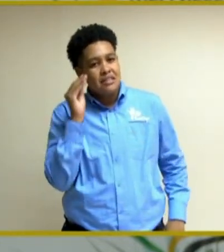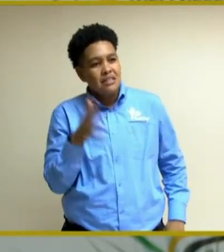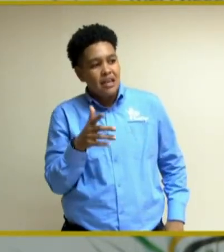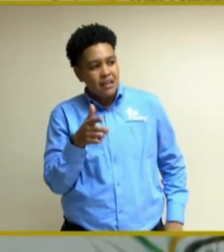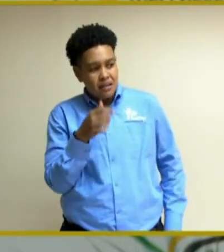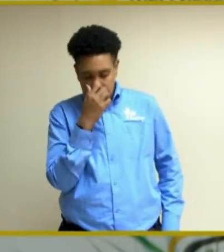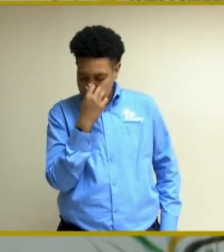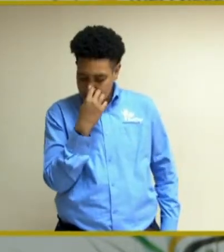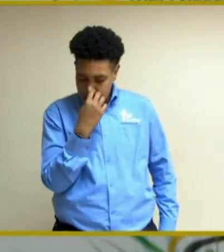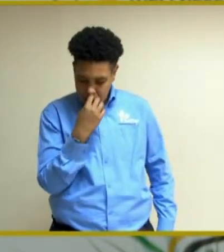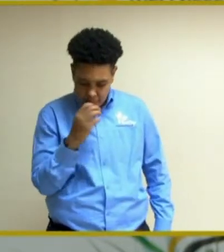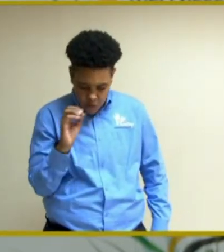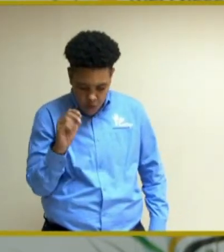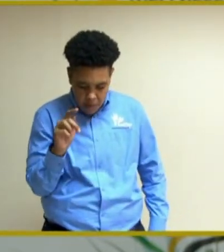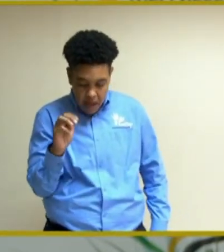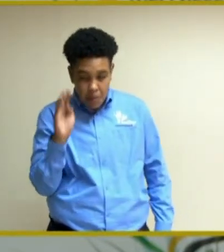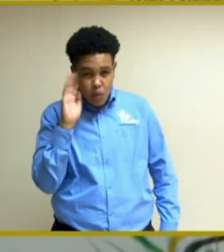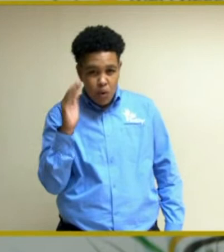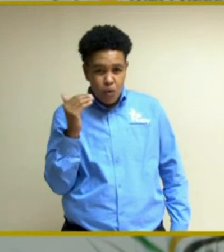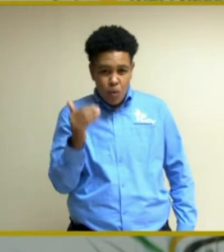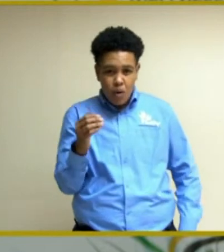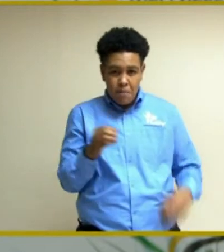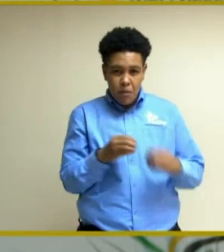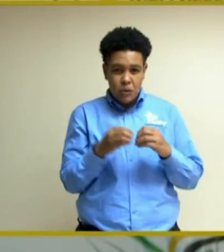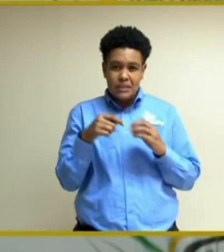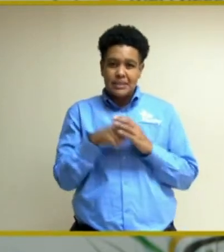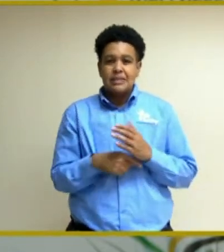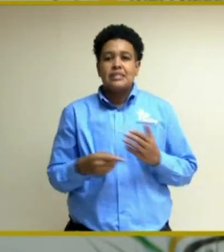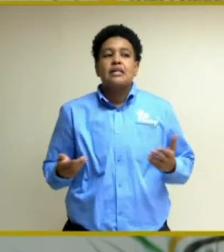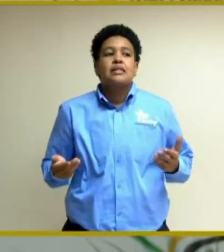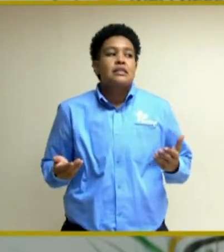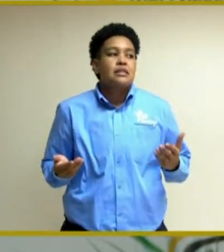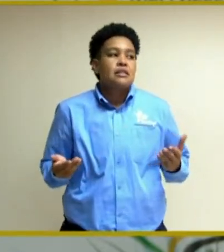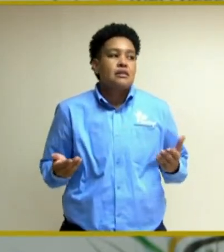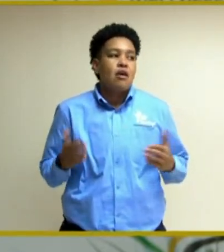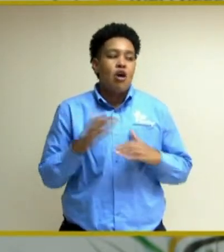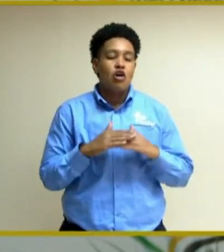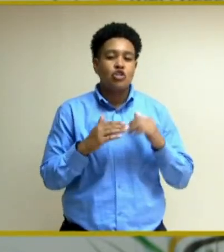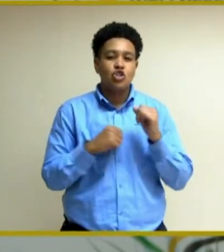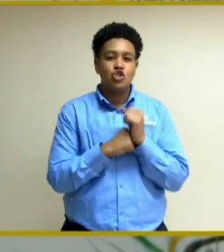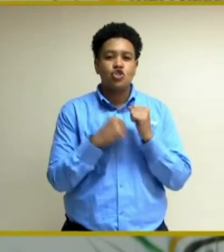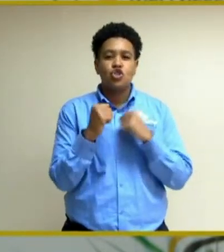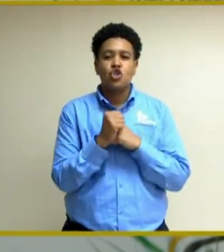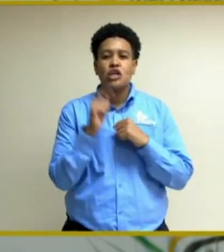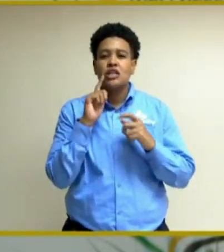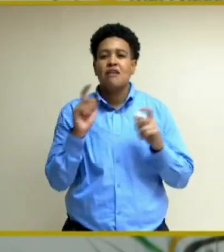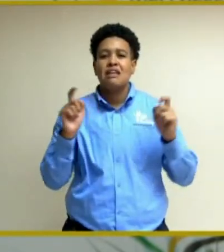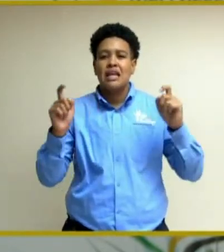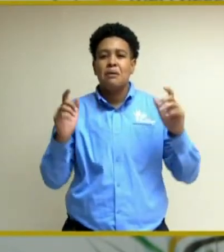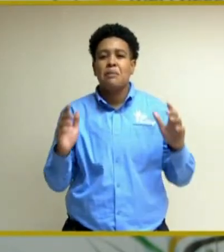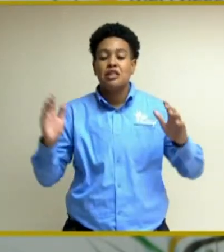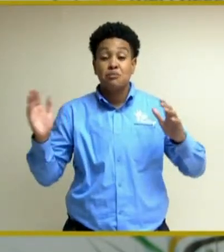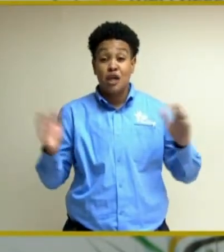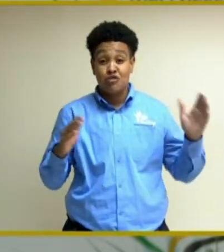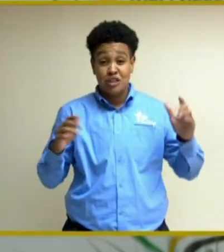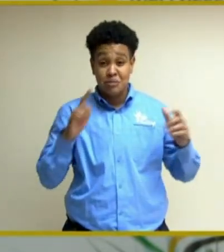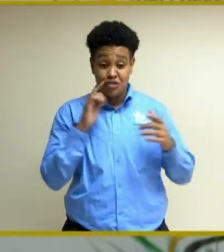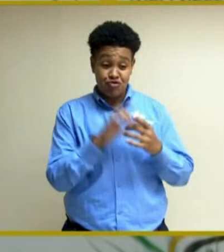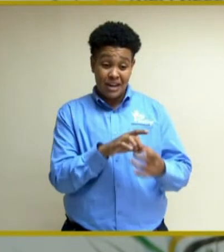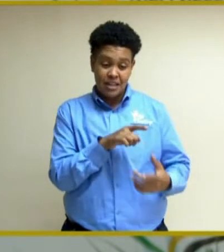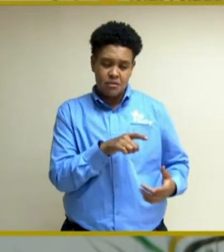the OPM that we would go into more details on the structure of the management arrangements of the plan,